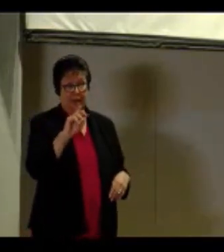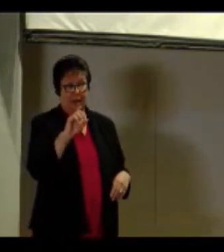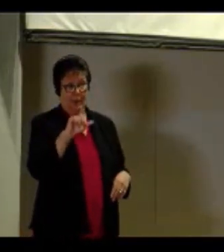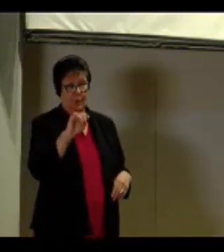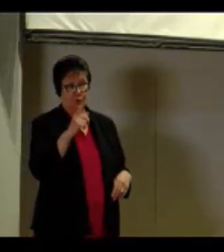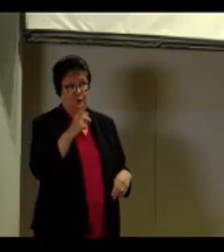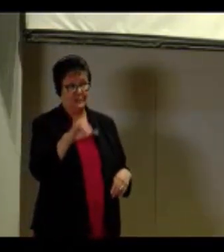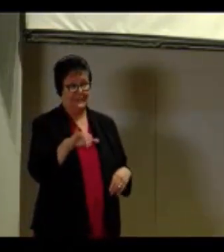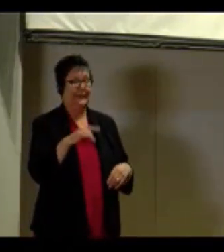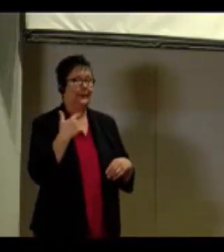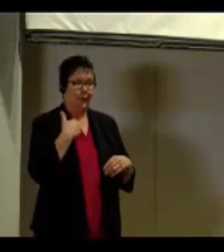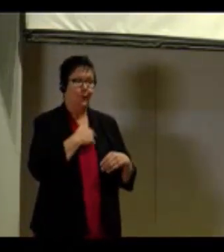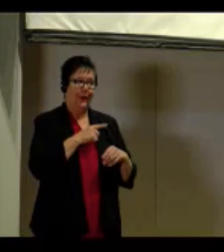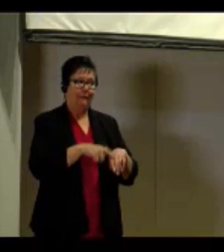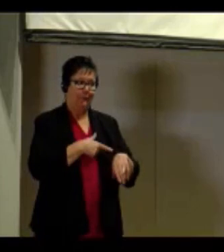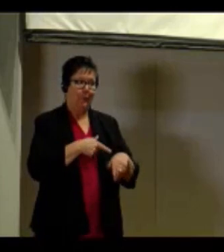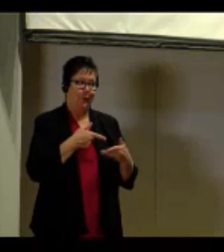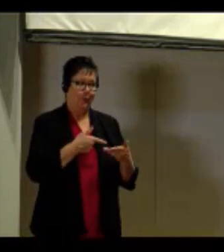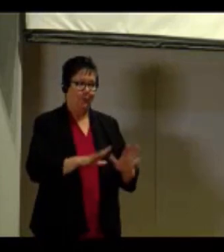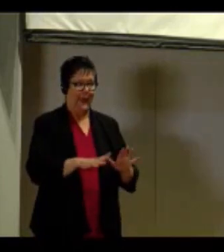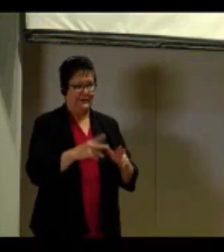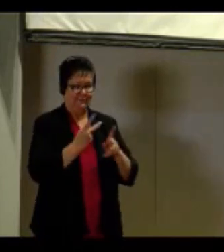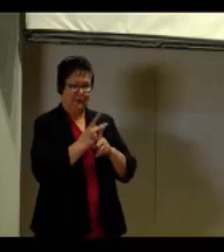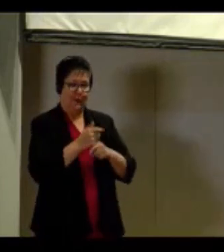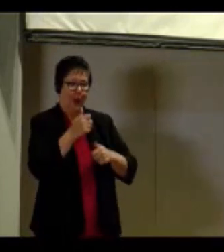your plate.